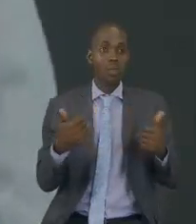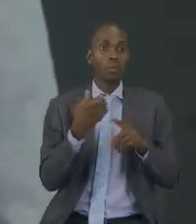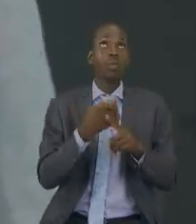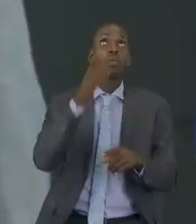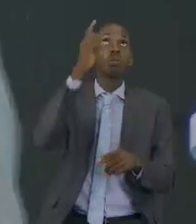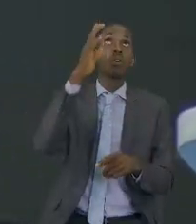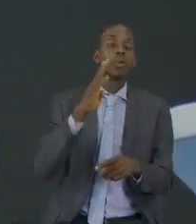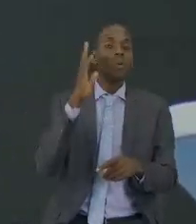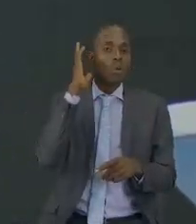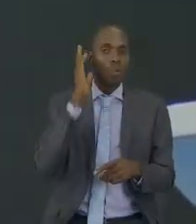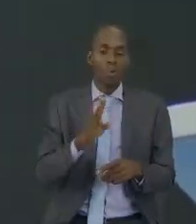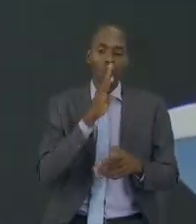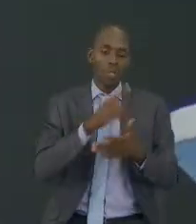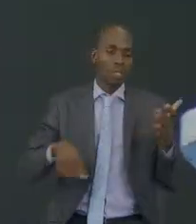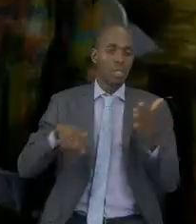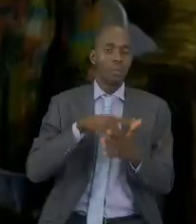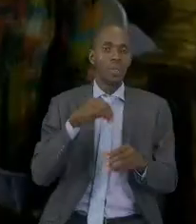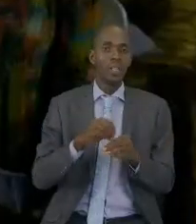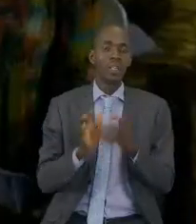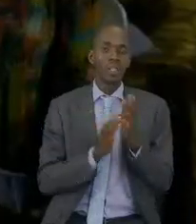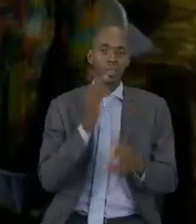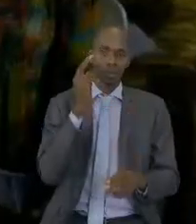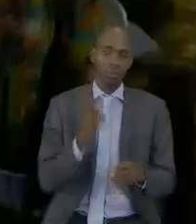God will be canceled from your life.